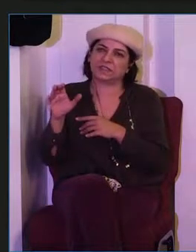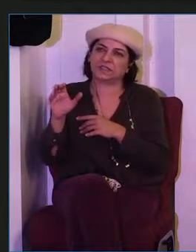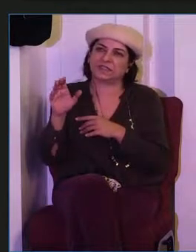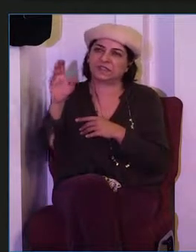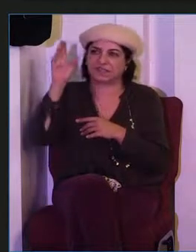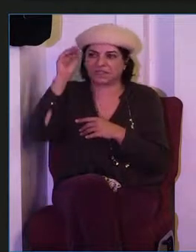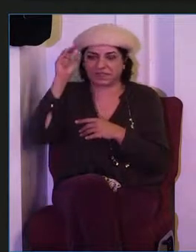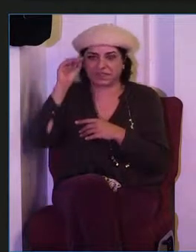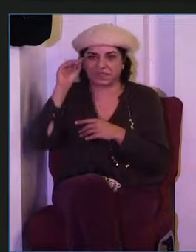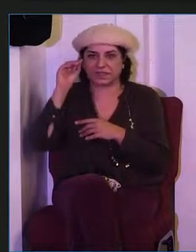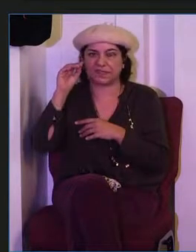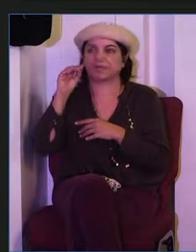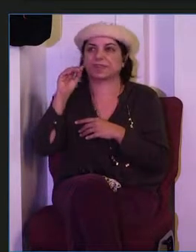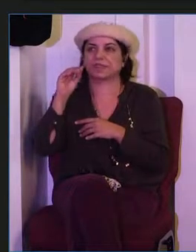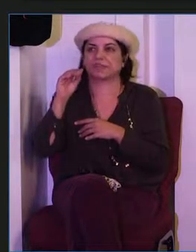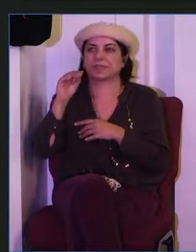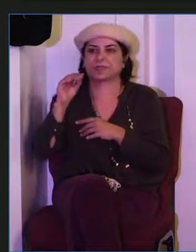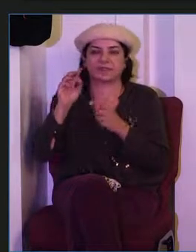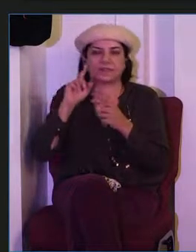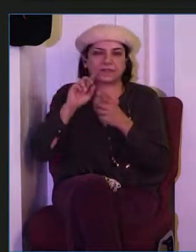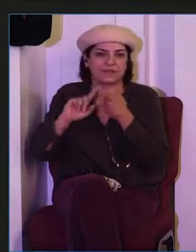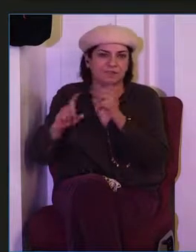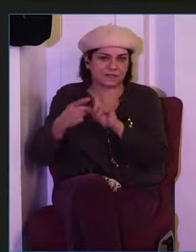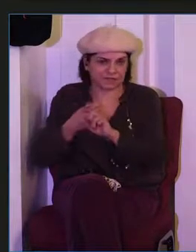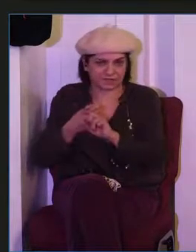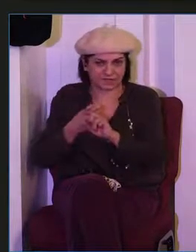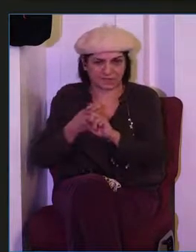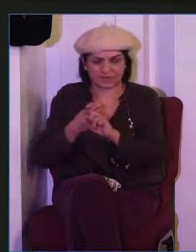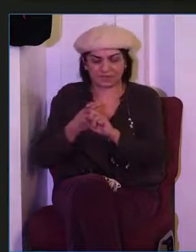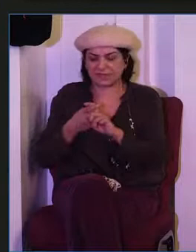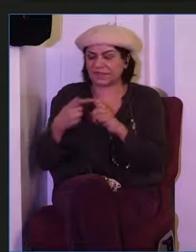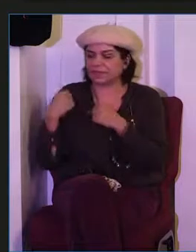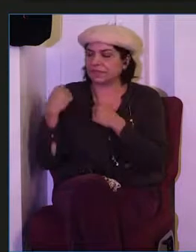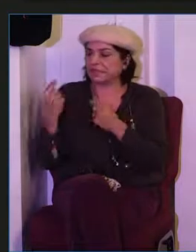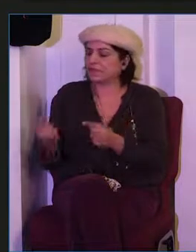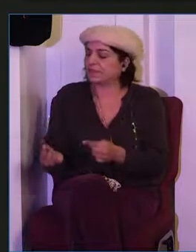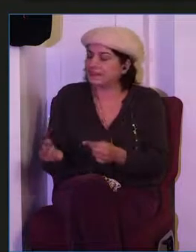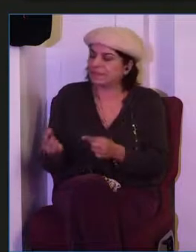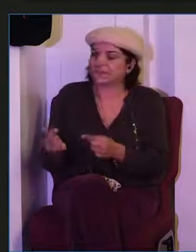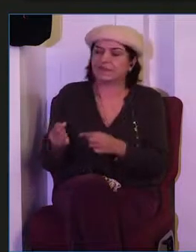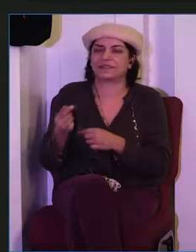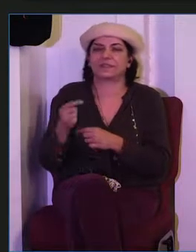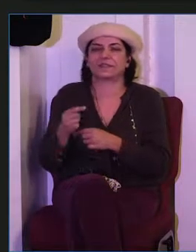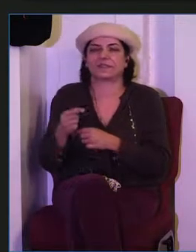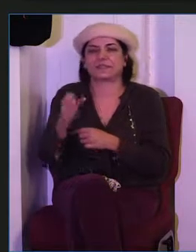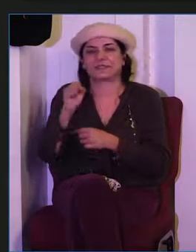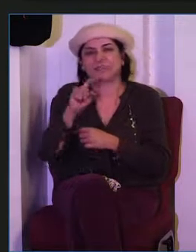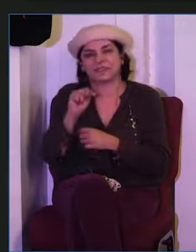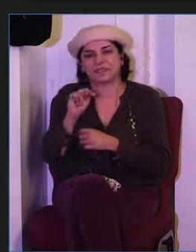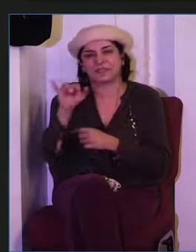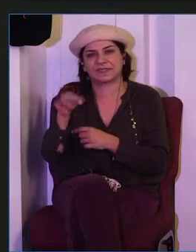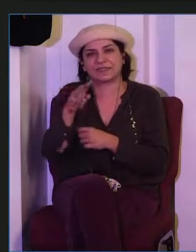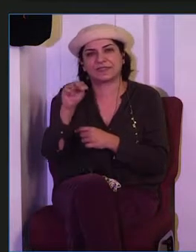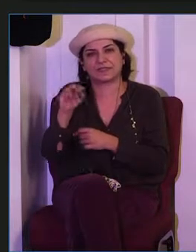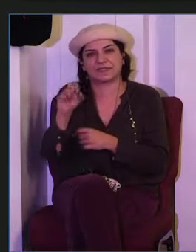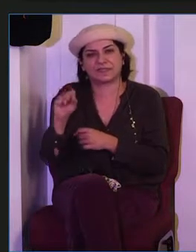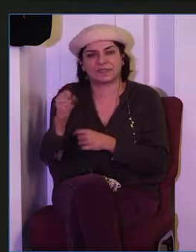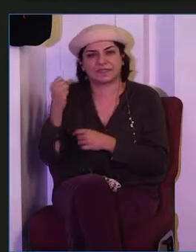back at St. John's MCC in Raleigh. So we've been friends about 30 years.